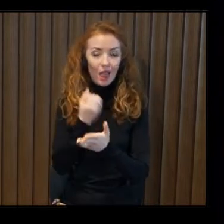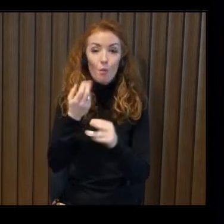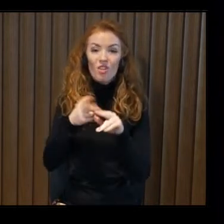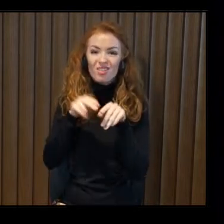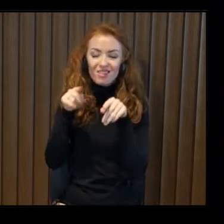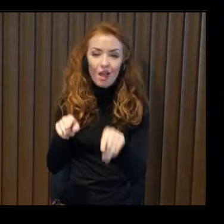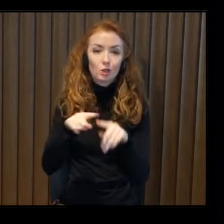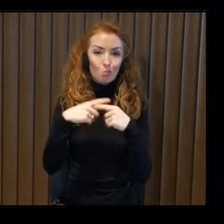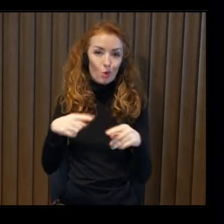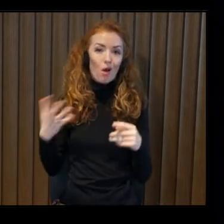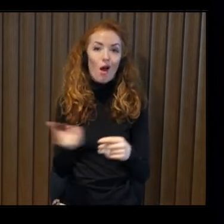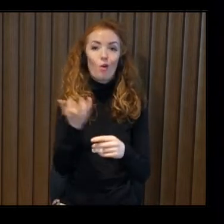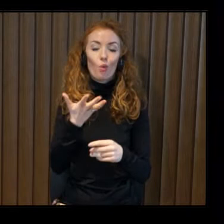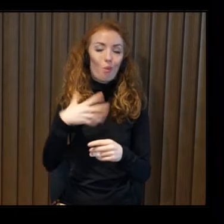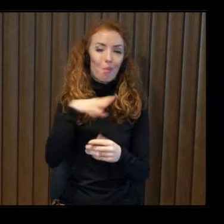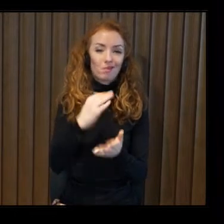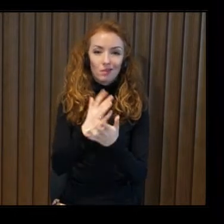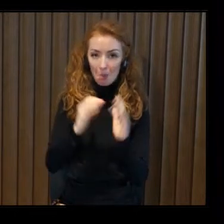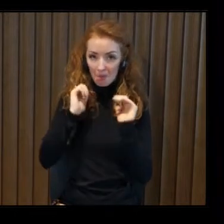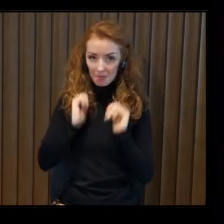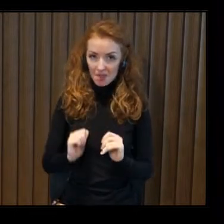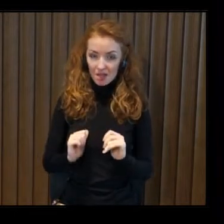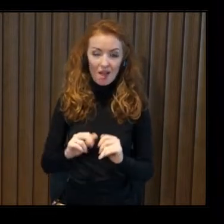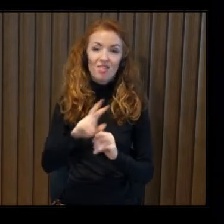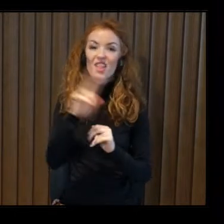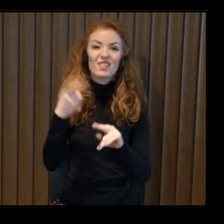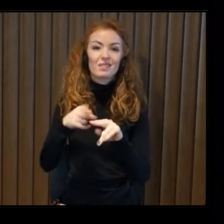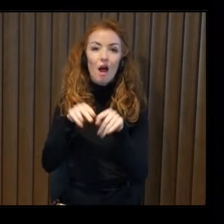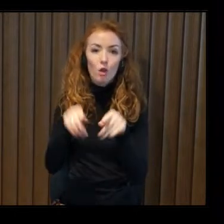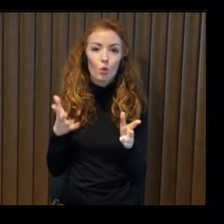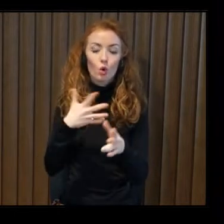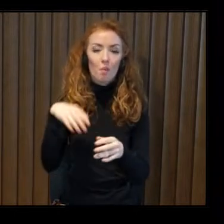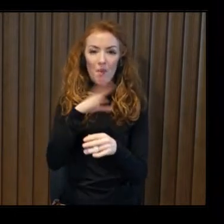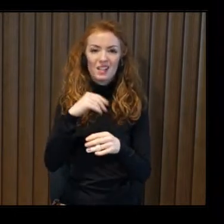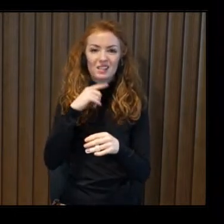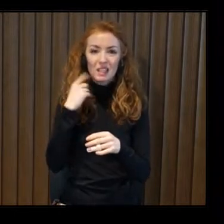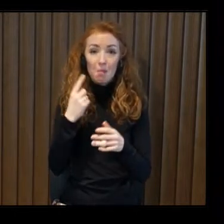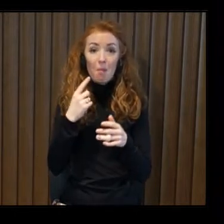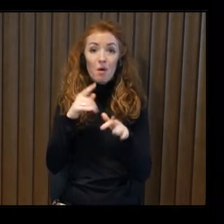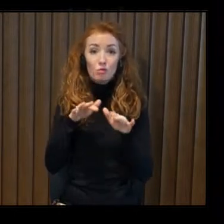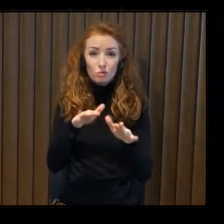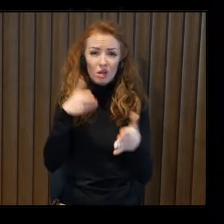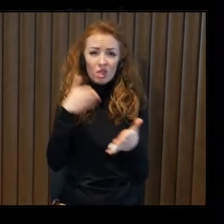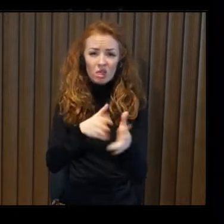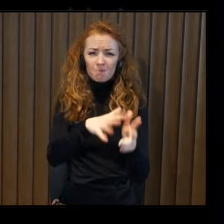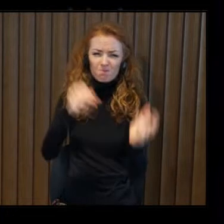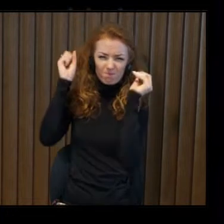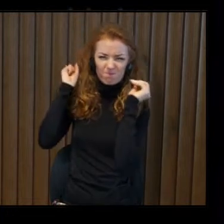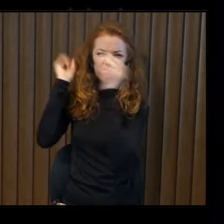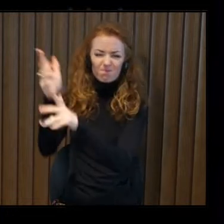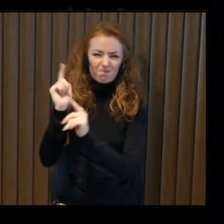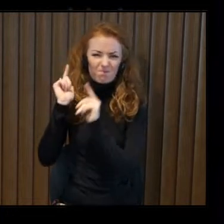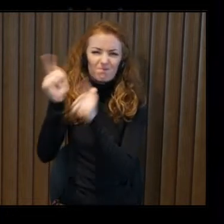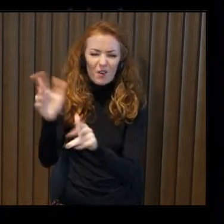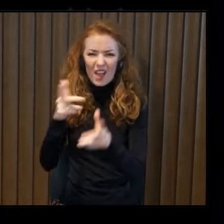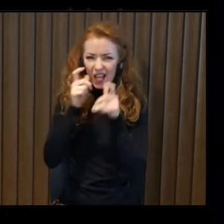it on the desk. We've all had those experiences. Those mean that you're not using something that's universally designed.